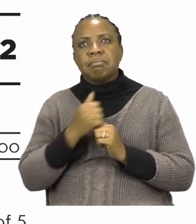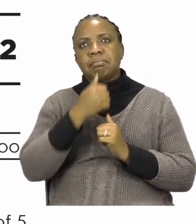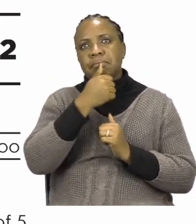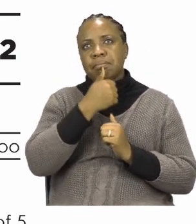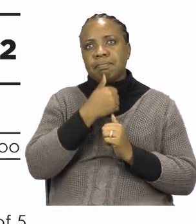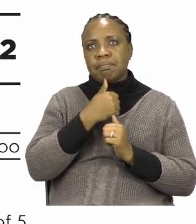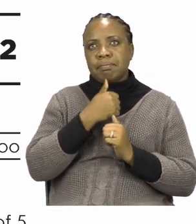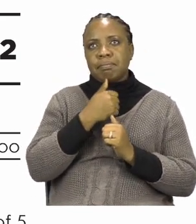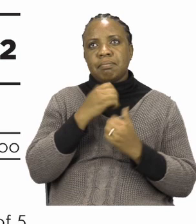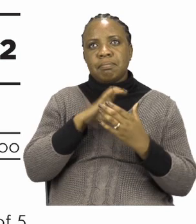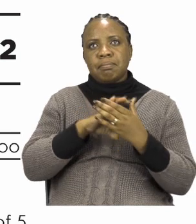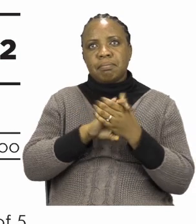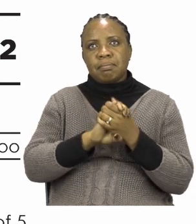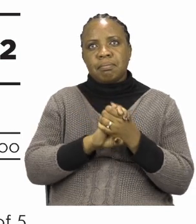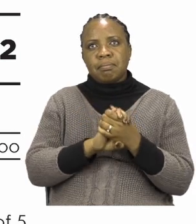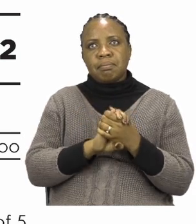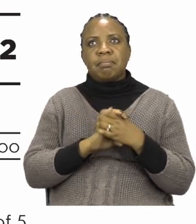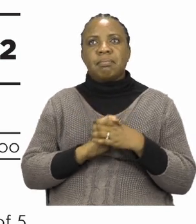friendship,